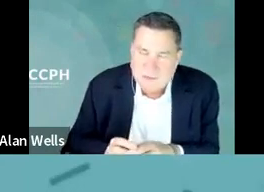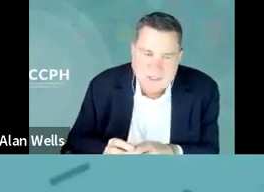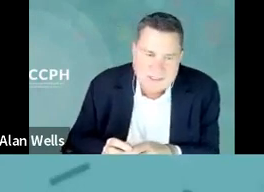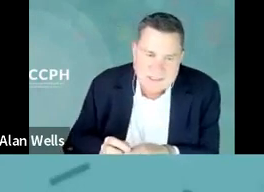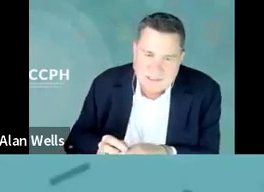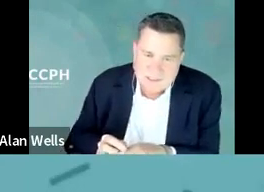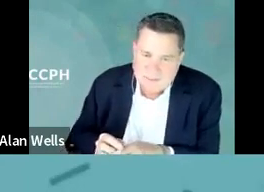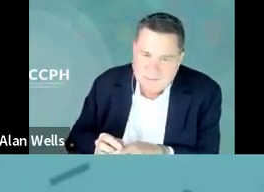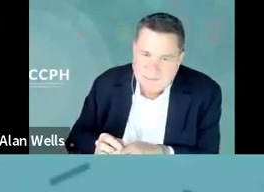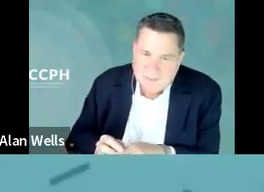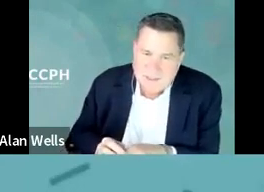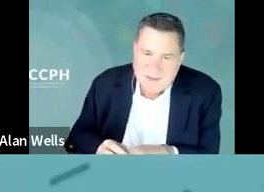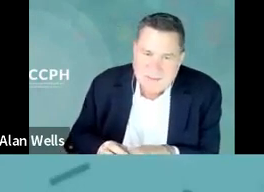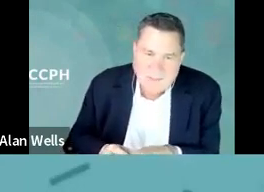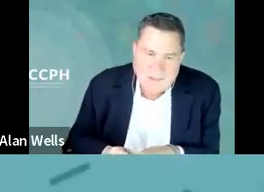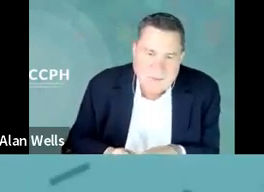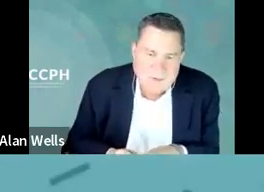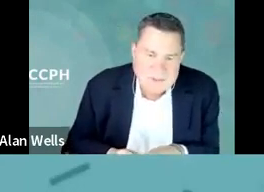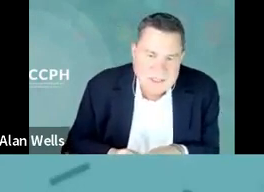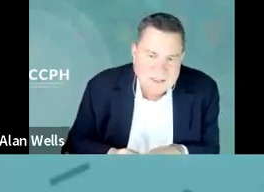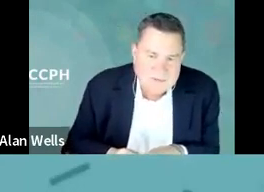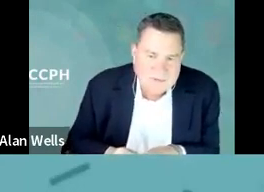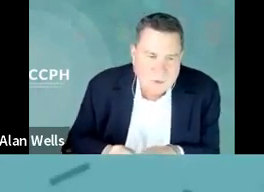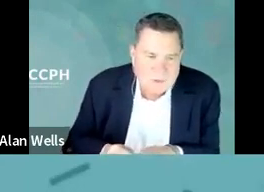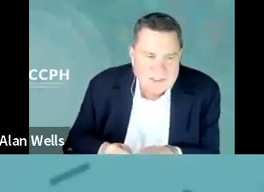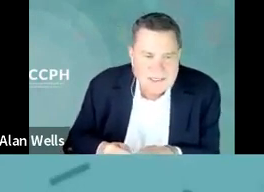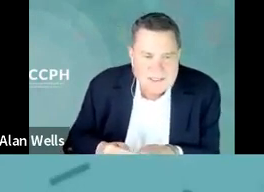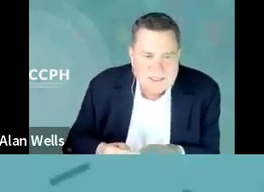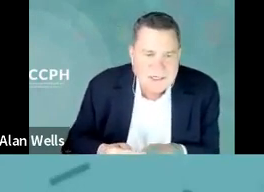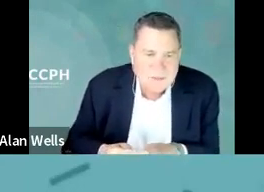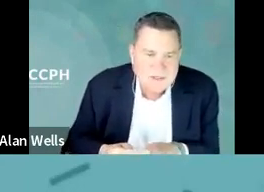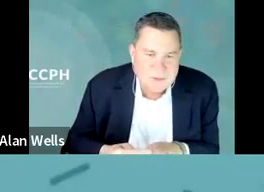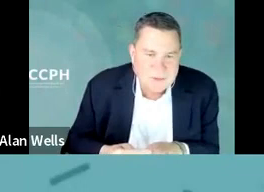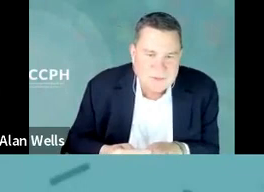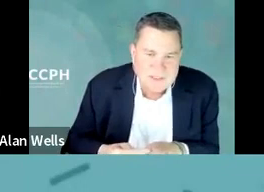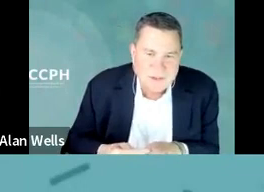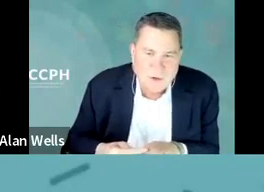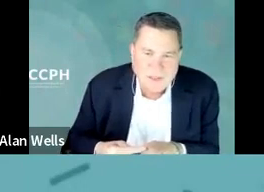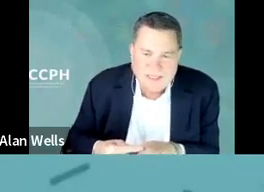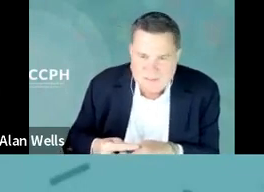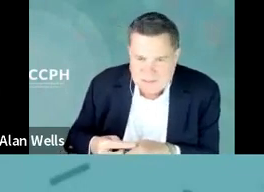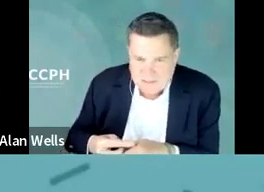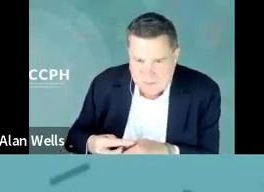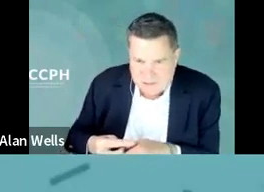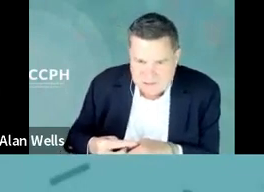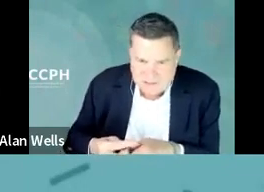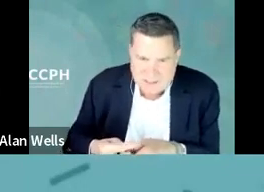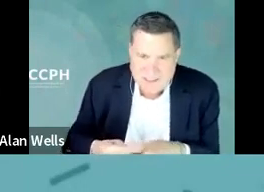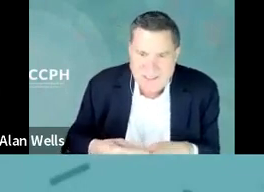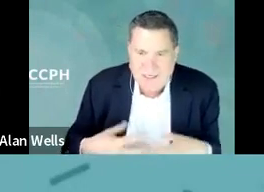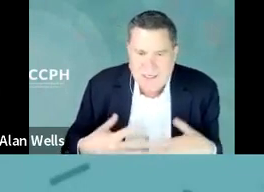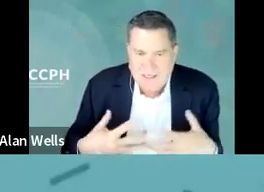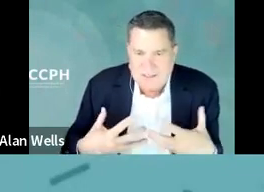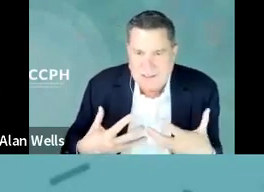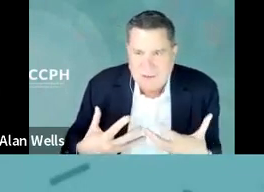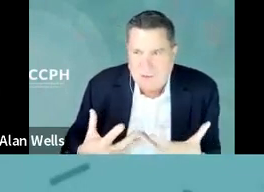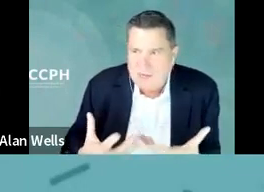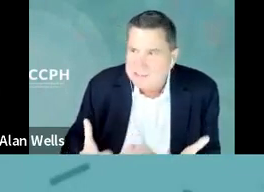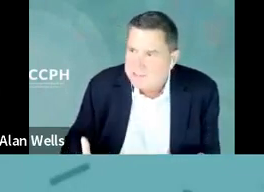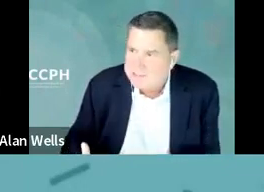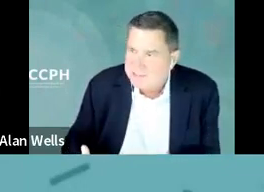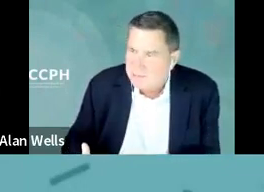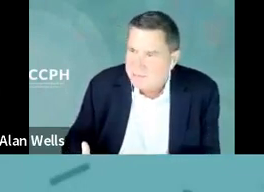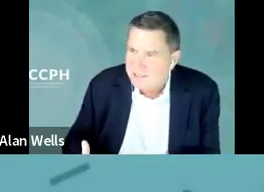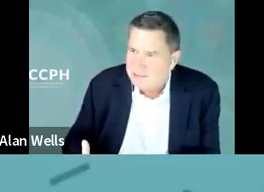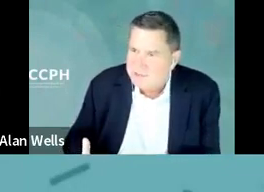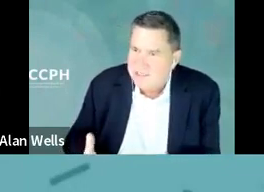by the issue being studied. Representatives of organizations and researchers in all aspects of the process. So